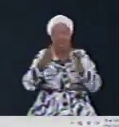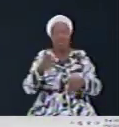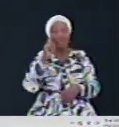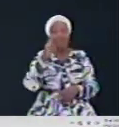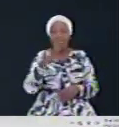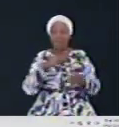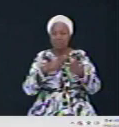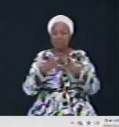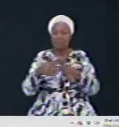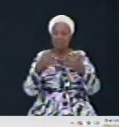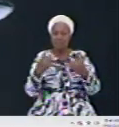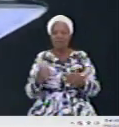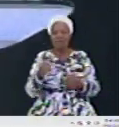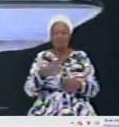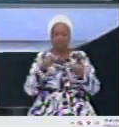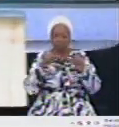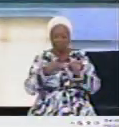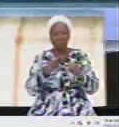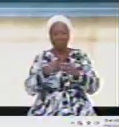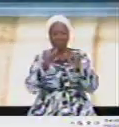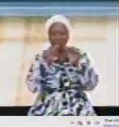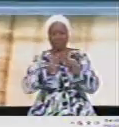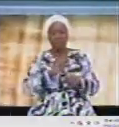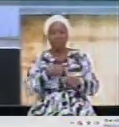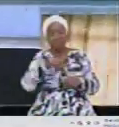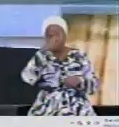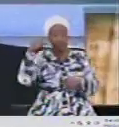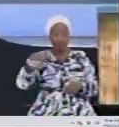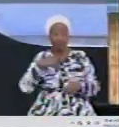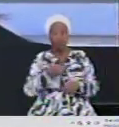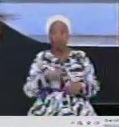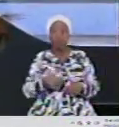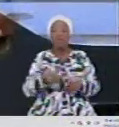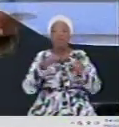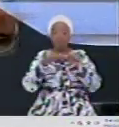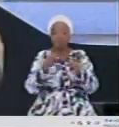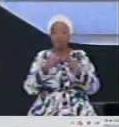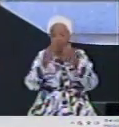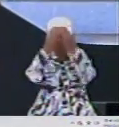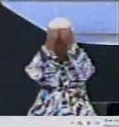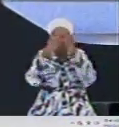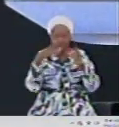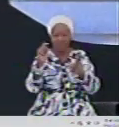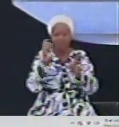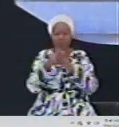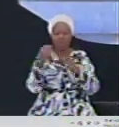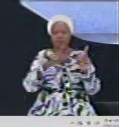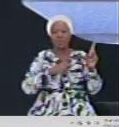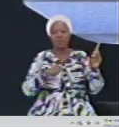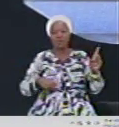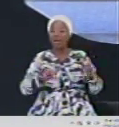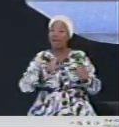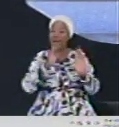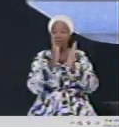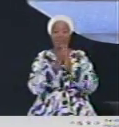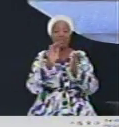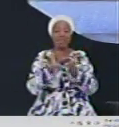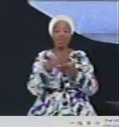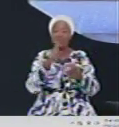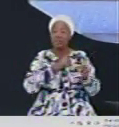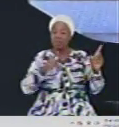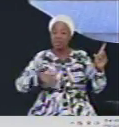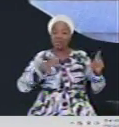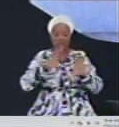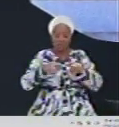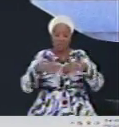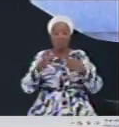he continues to bless us because we continue to obey the word of the Lord. I pray the Lord will